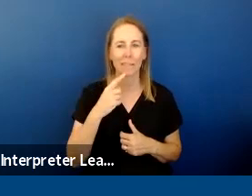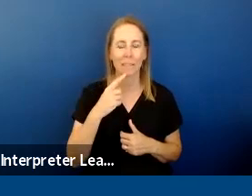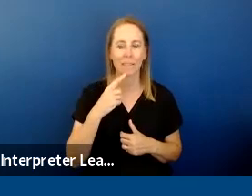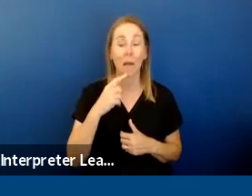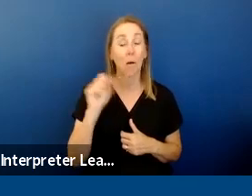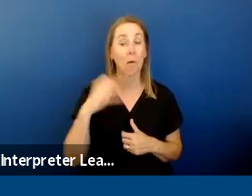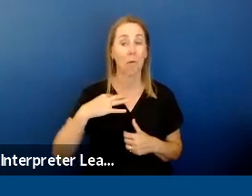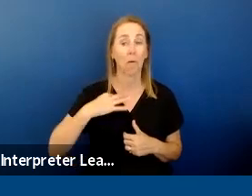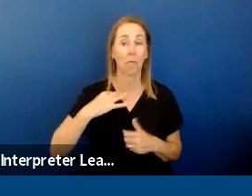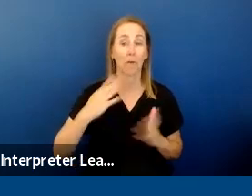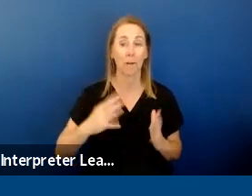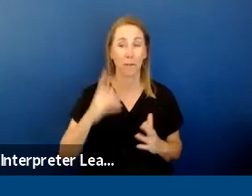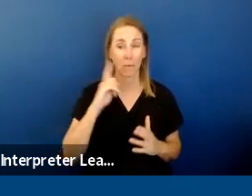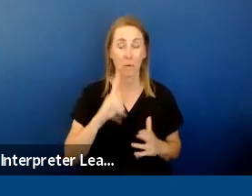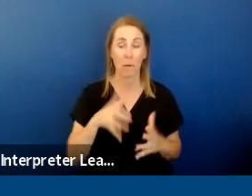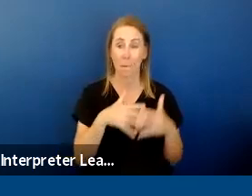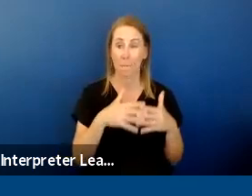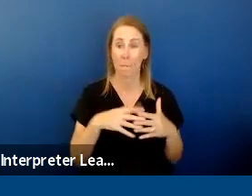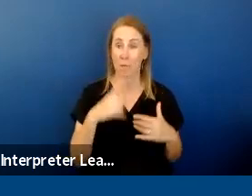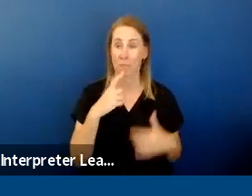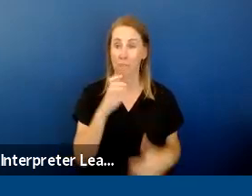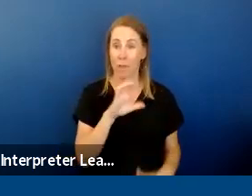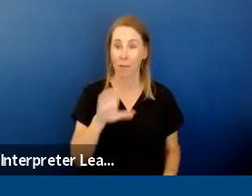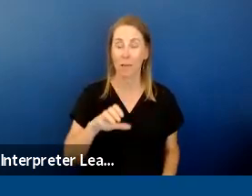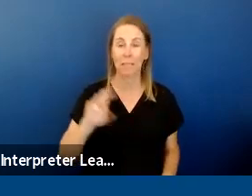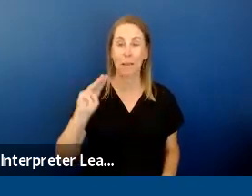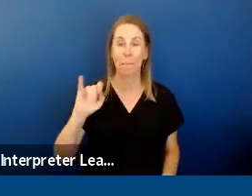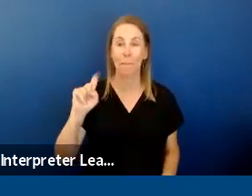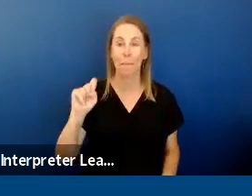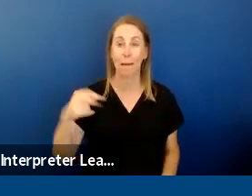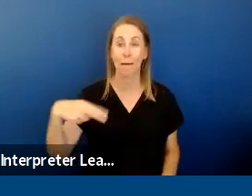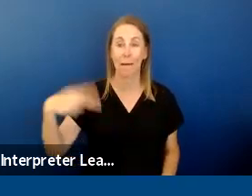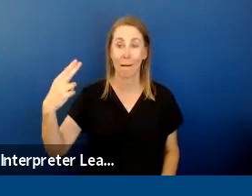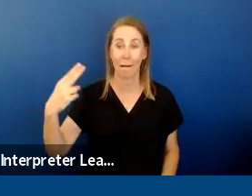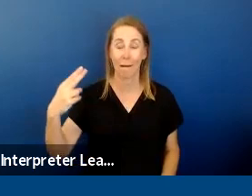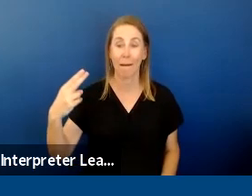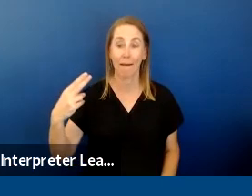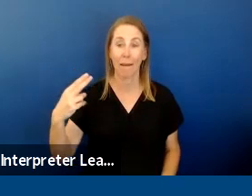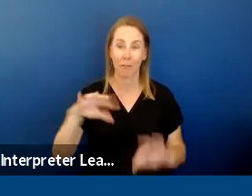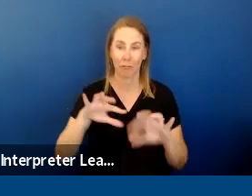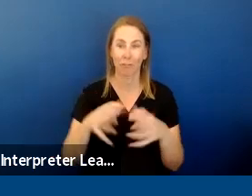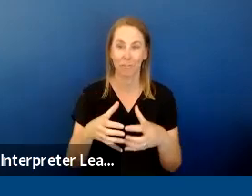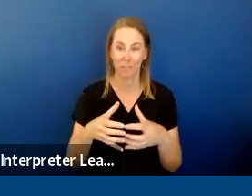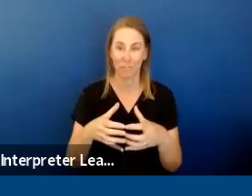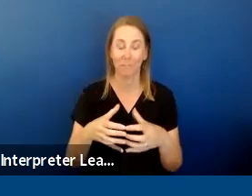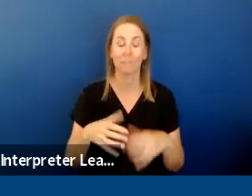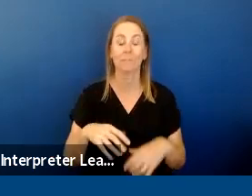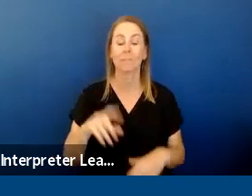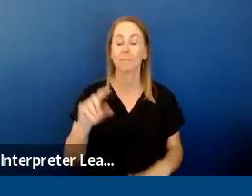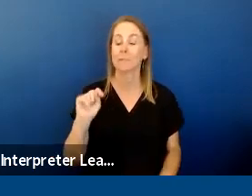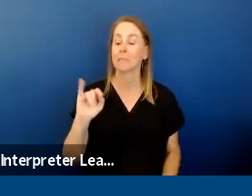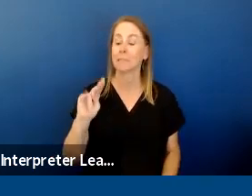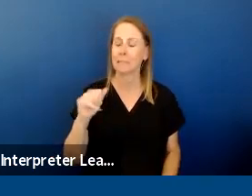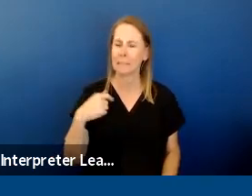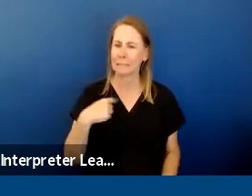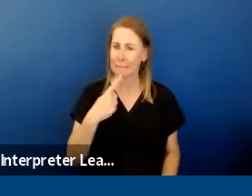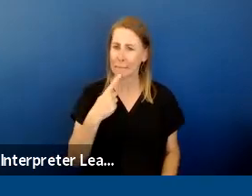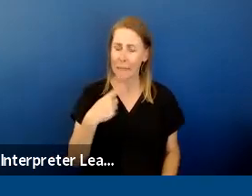fire burn, and that way it would also let you know those areas have more compromised soil conditions. I hope that answers your